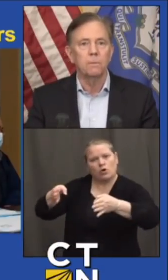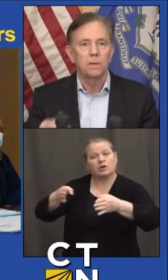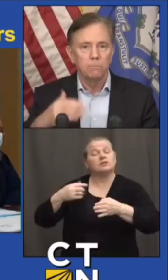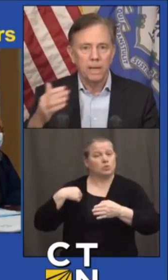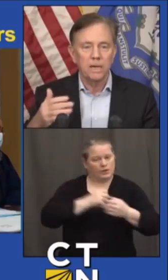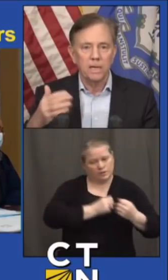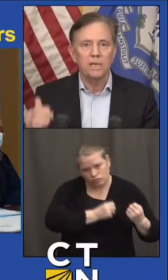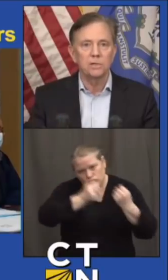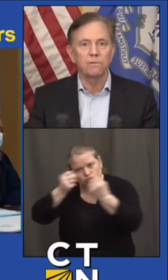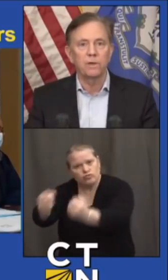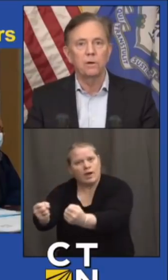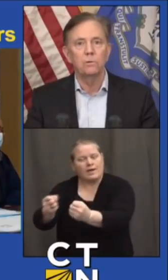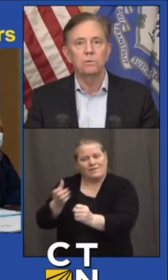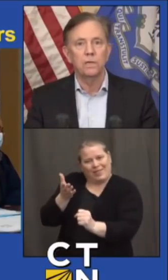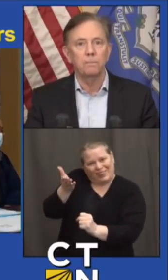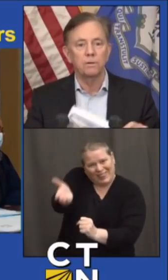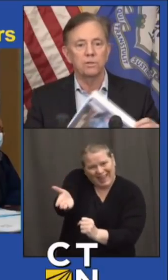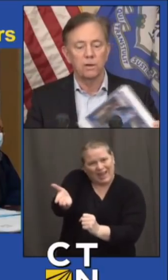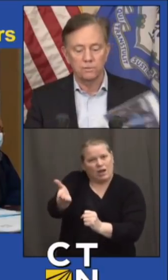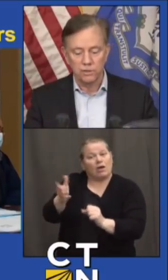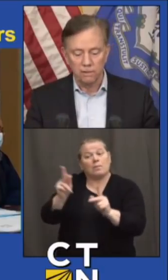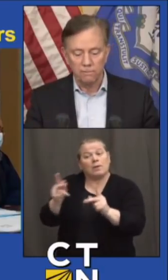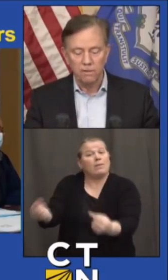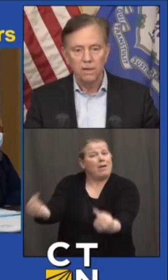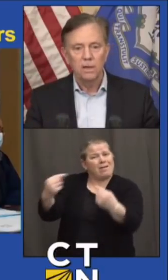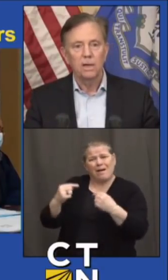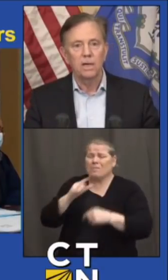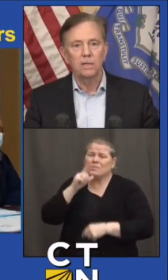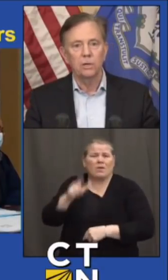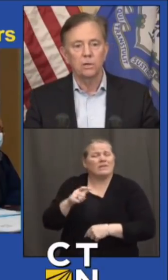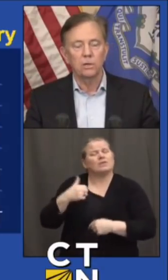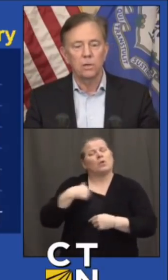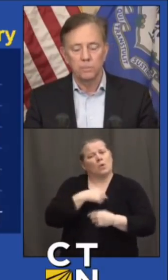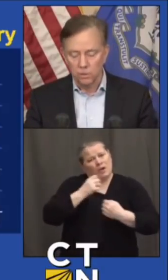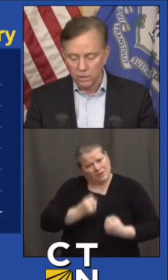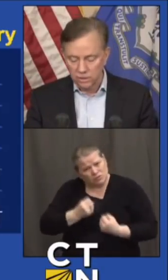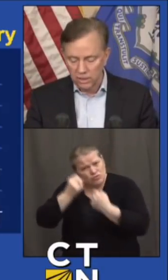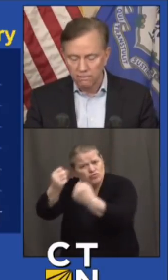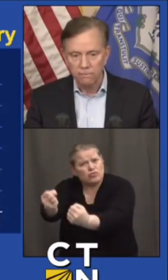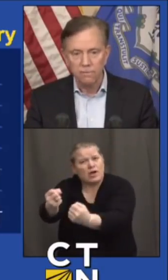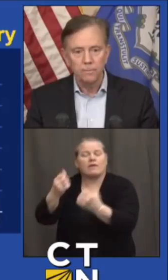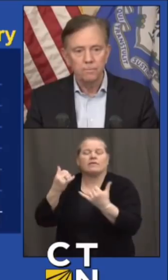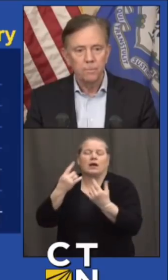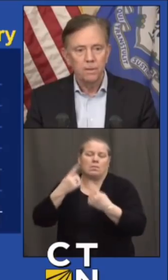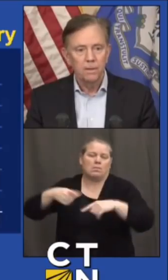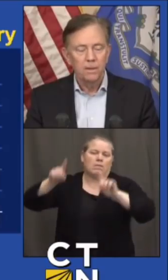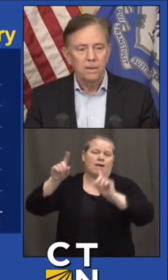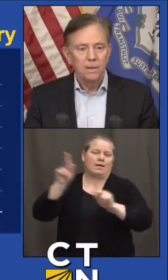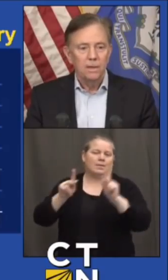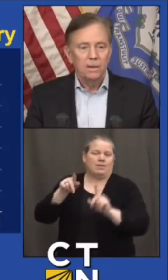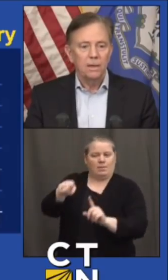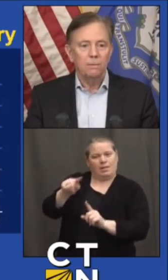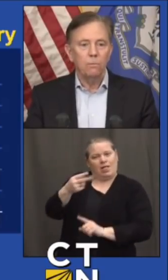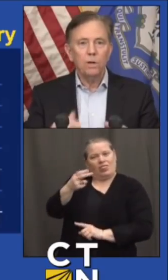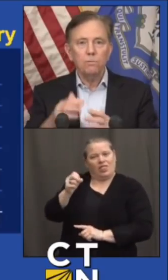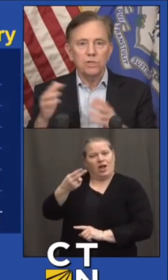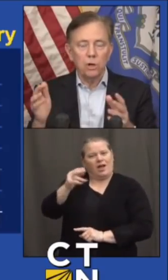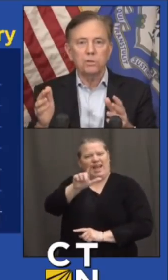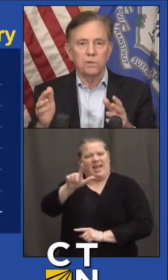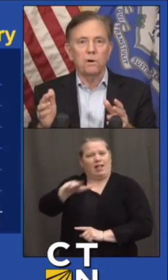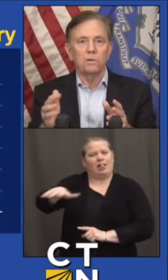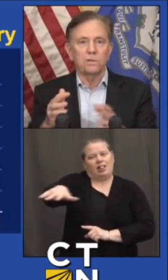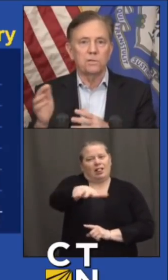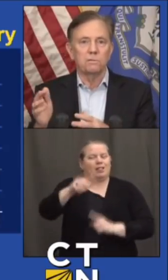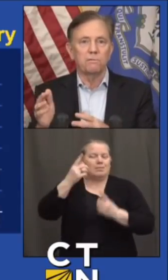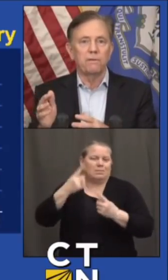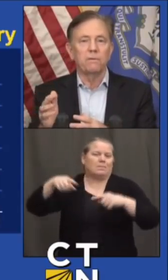vaccinated, making it easier for you to keep yourself safe and your community safe. What are the results